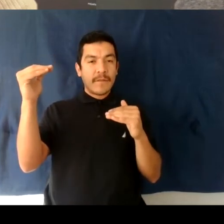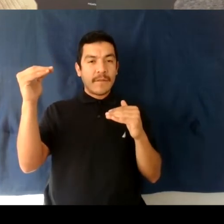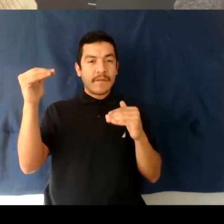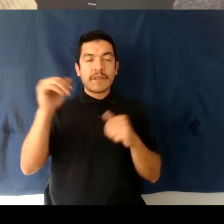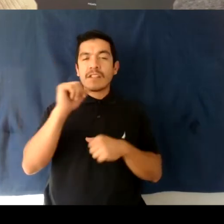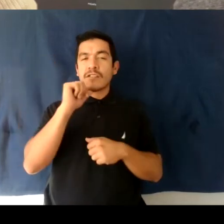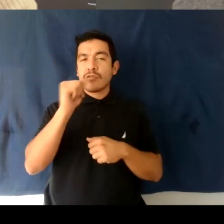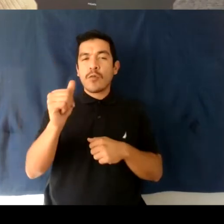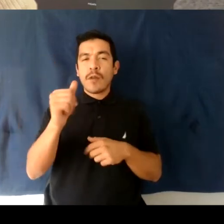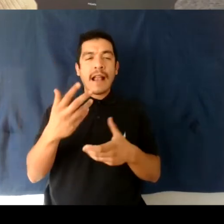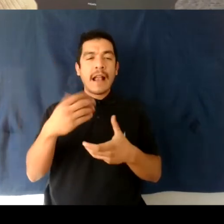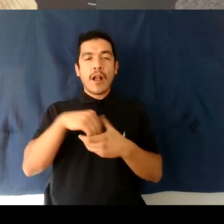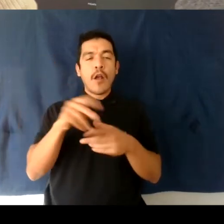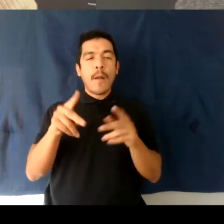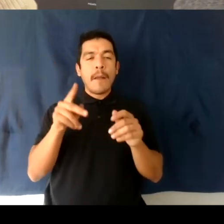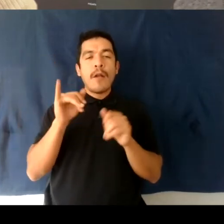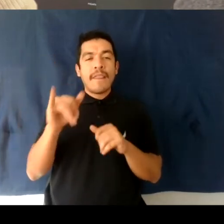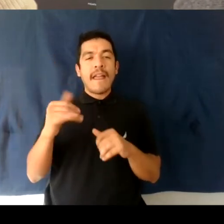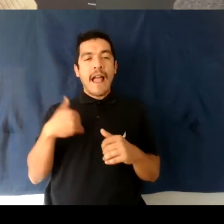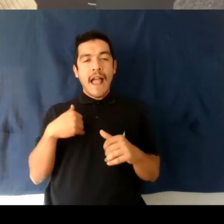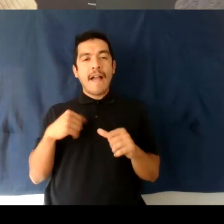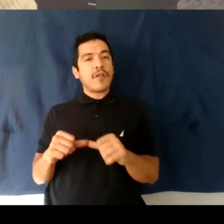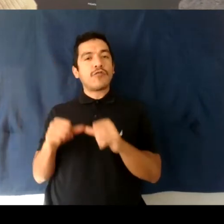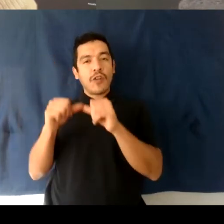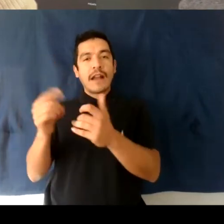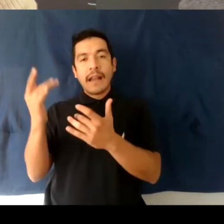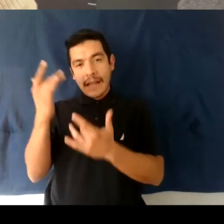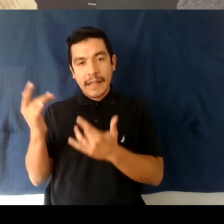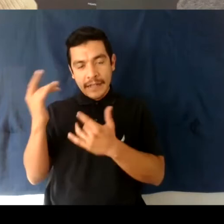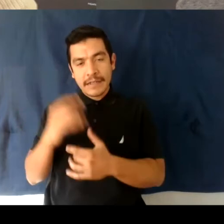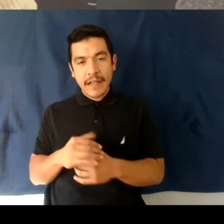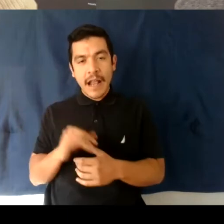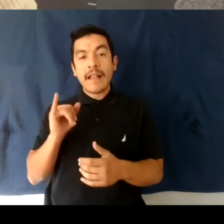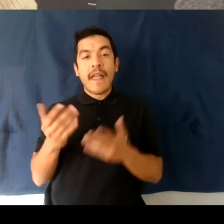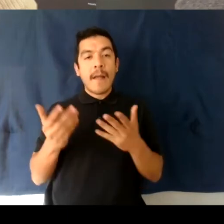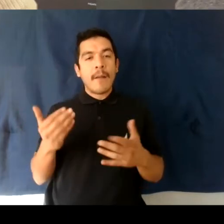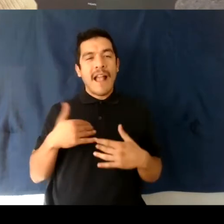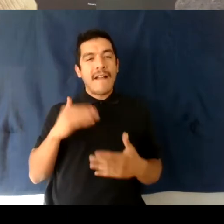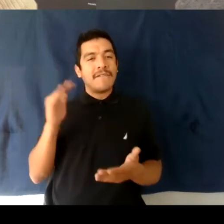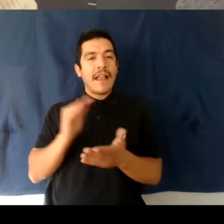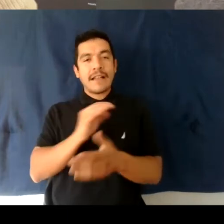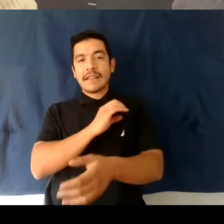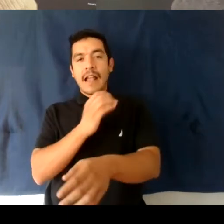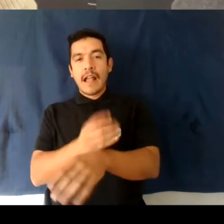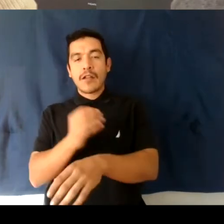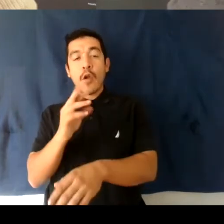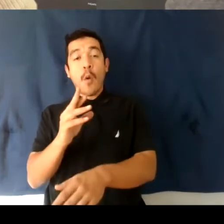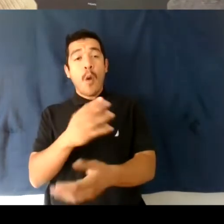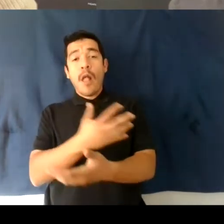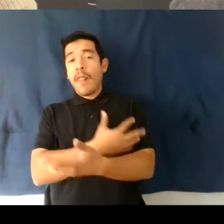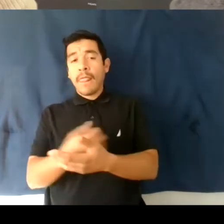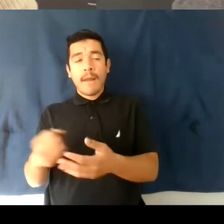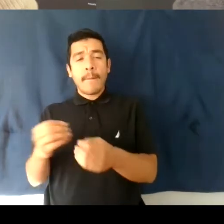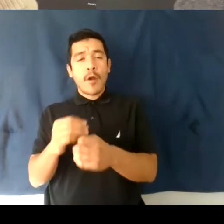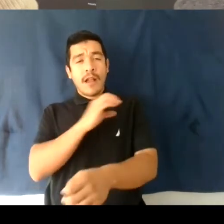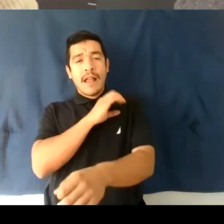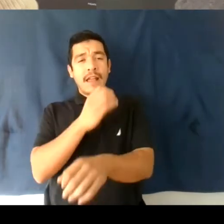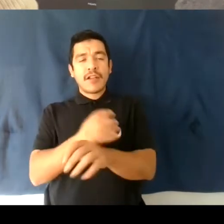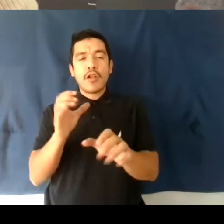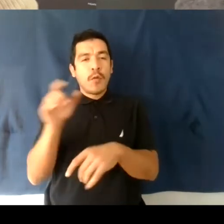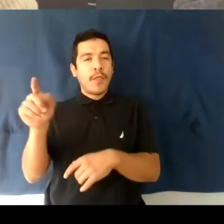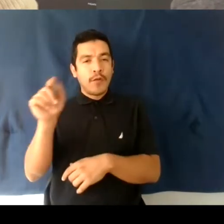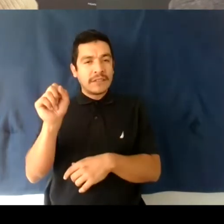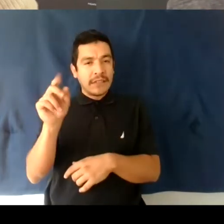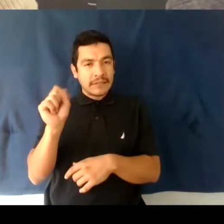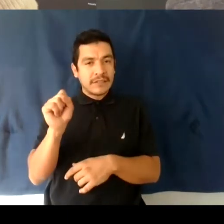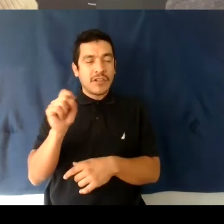don't include people that have chronic illness that may have less energy or use up more energy doing those tasks. So